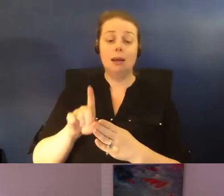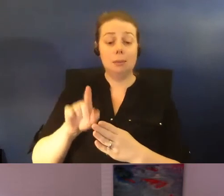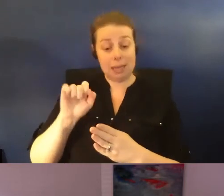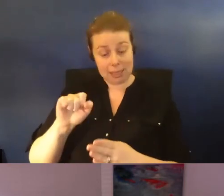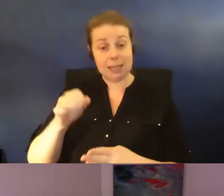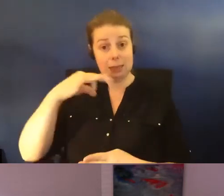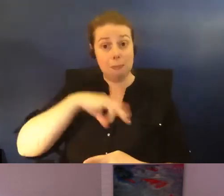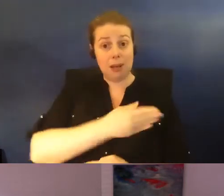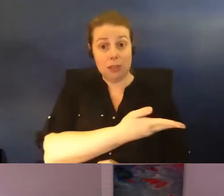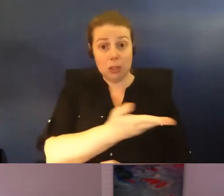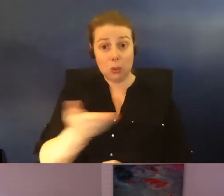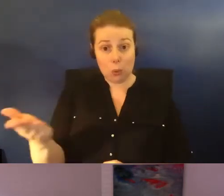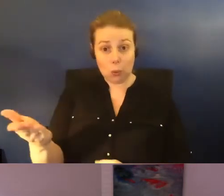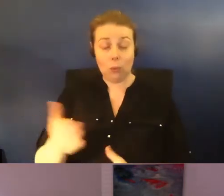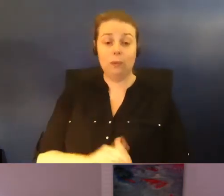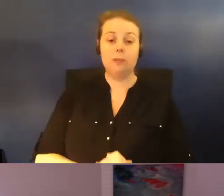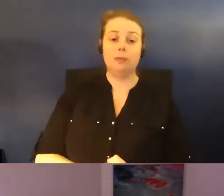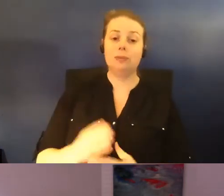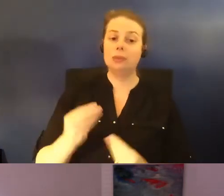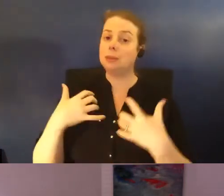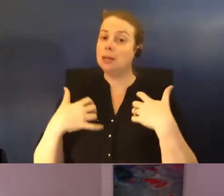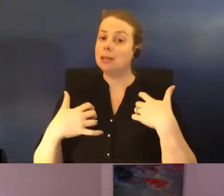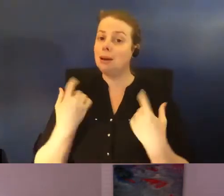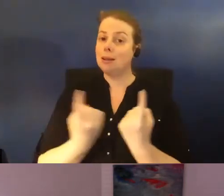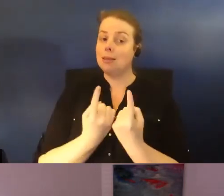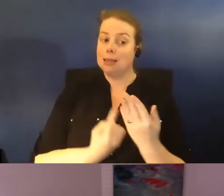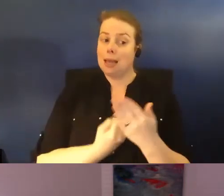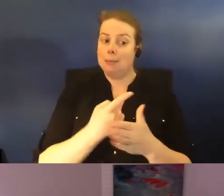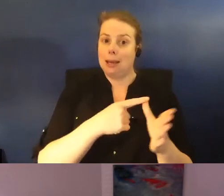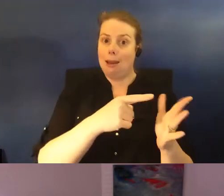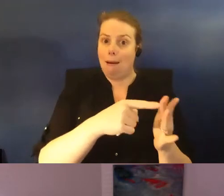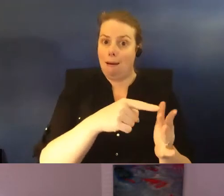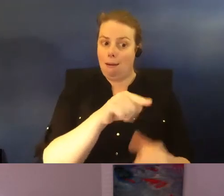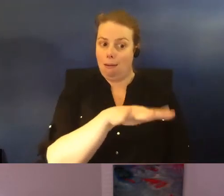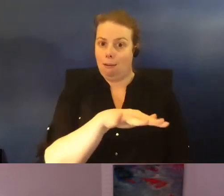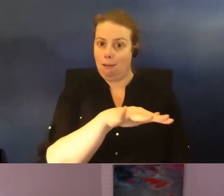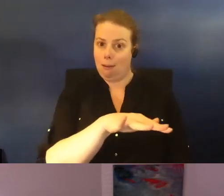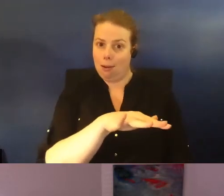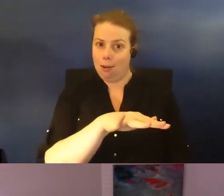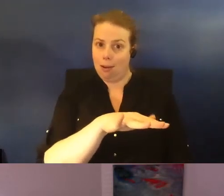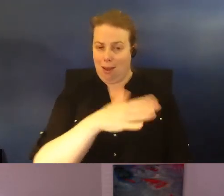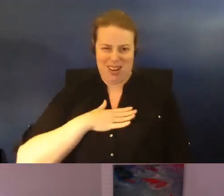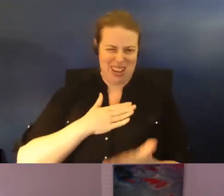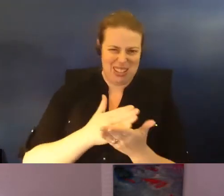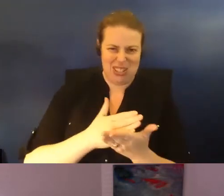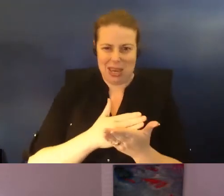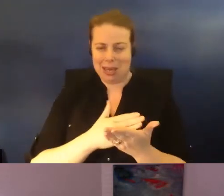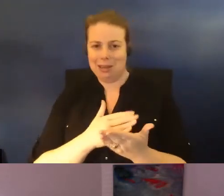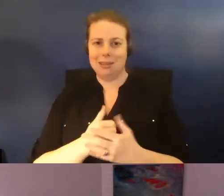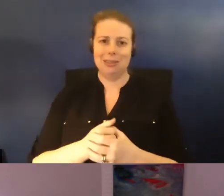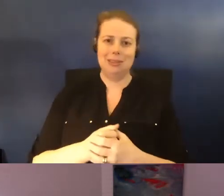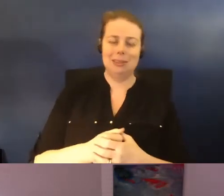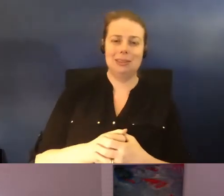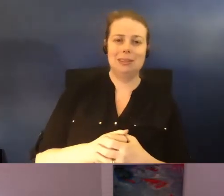all. There is some really exciting stuff occurring in the AI sector, which I think I'd like to share because I've gave some negative sides before, and let's